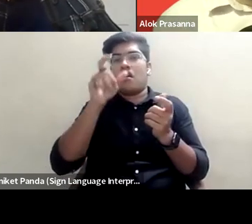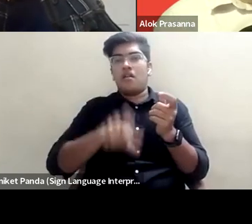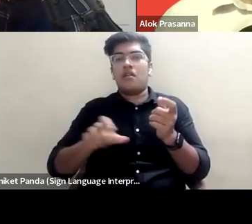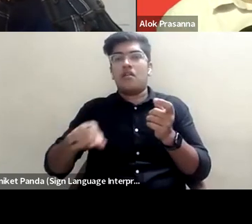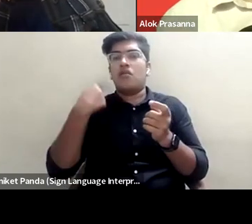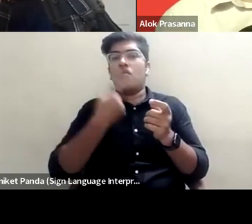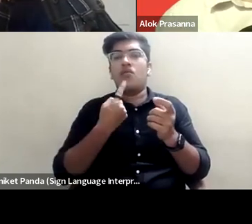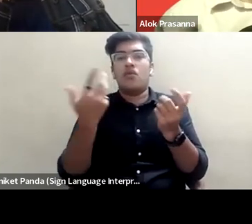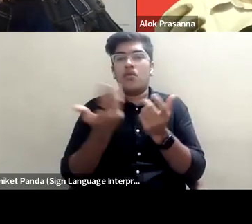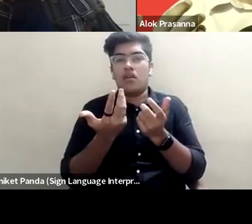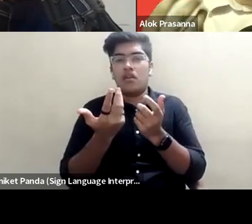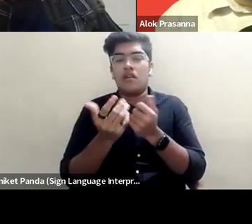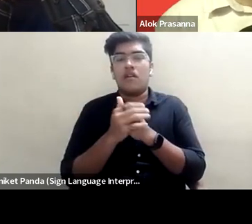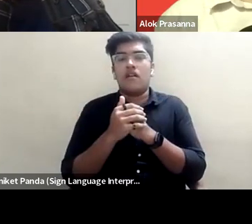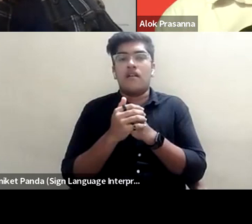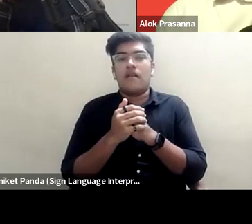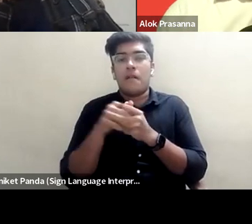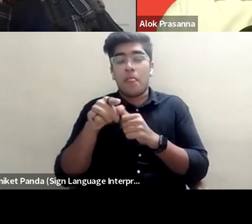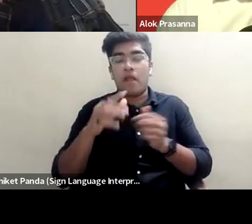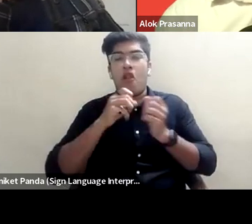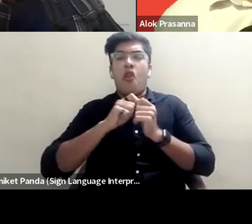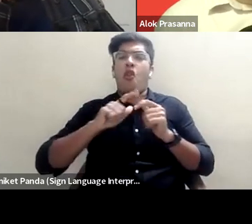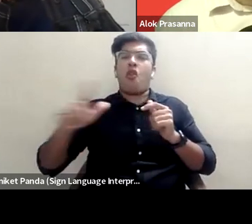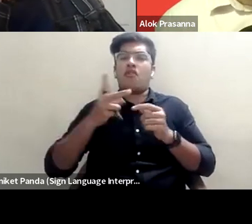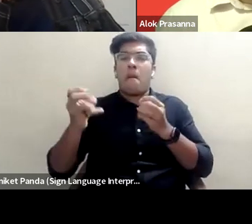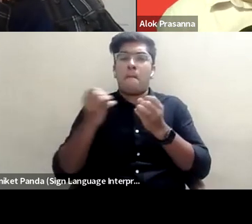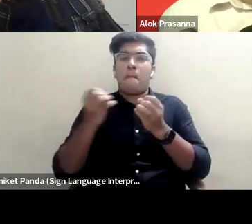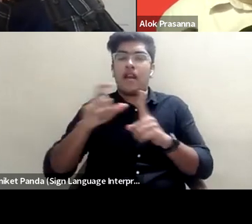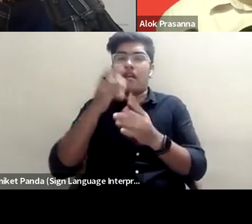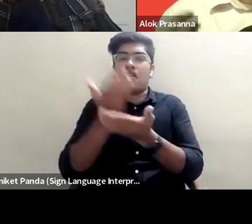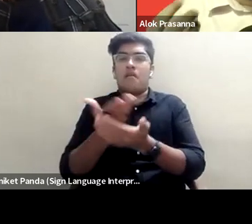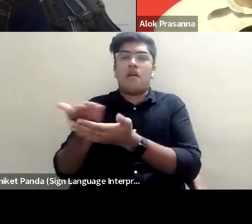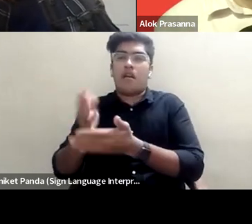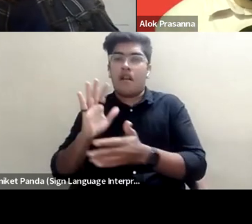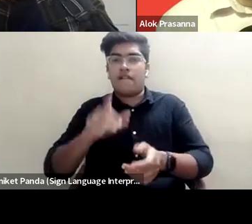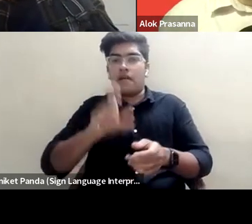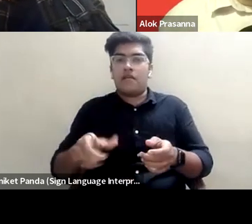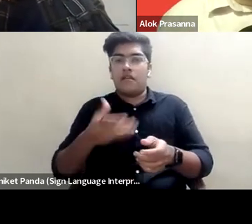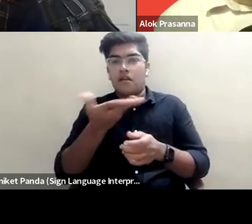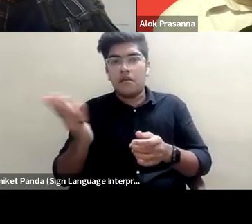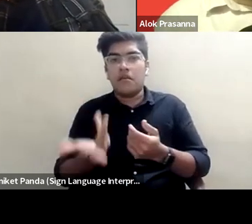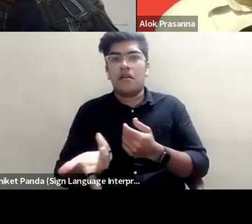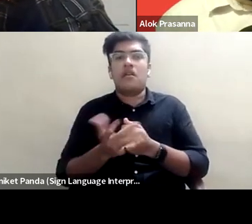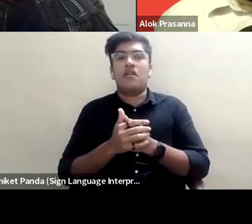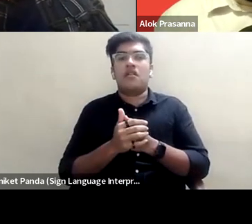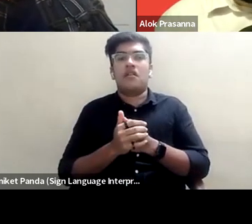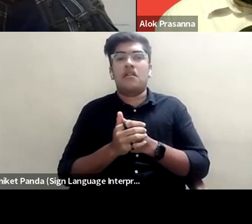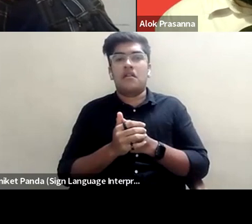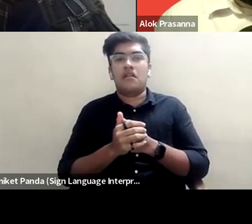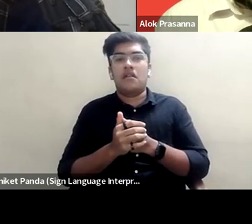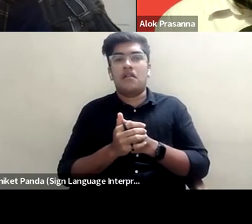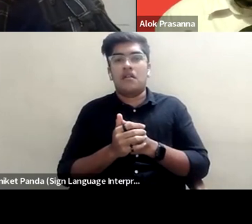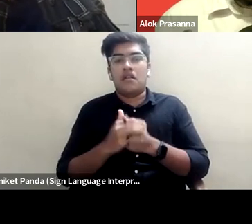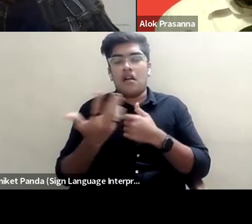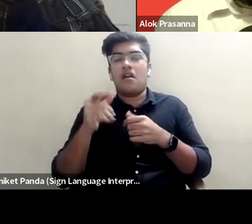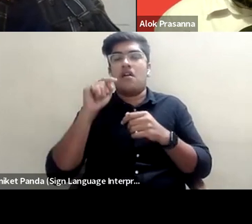difficult profession, because how many demands are made on their time by their constituents, how many requests are made of them. And in terms